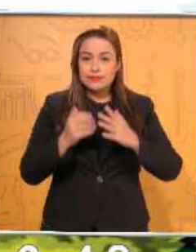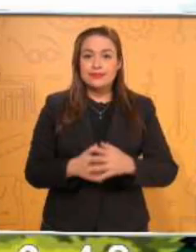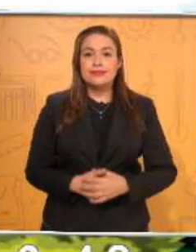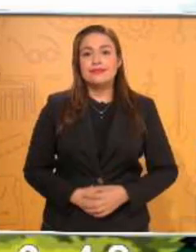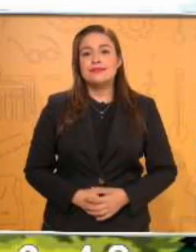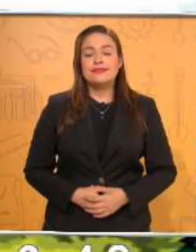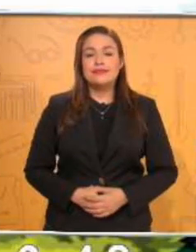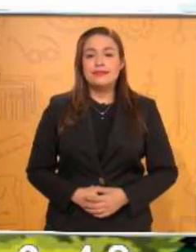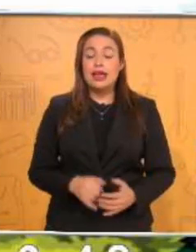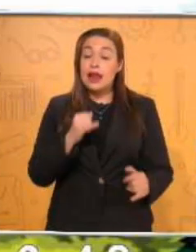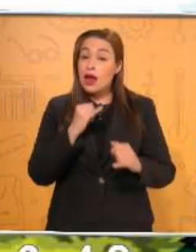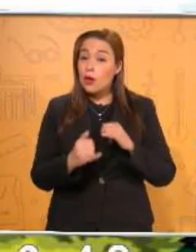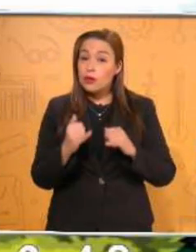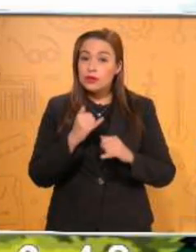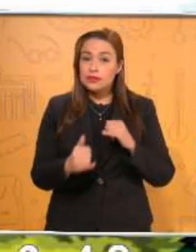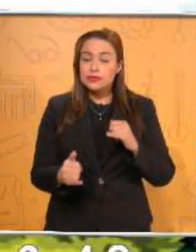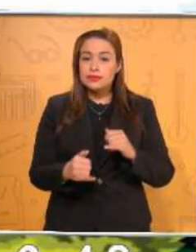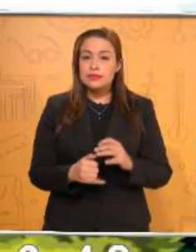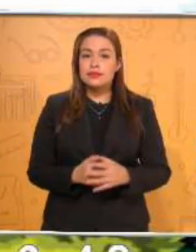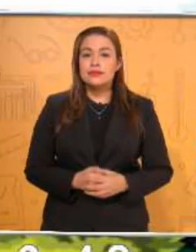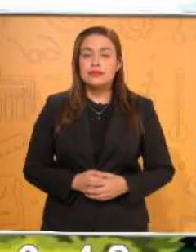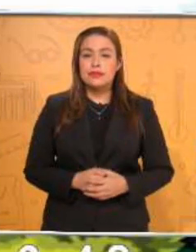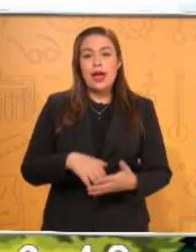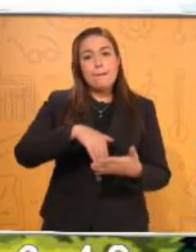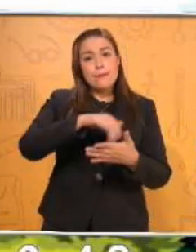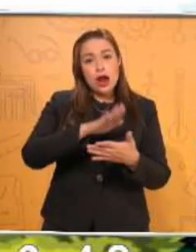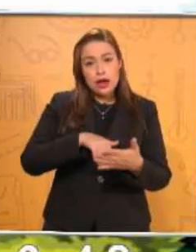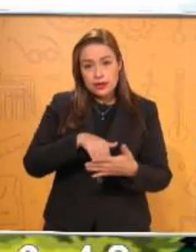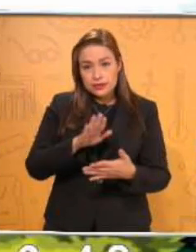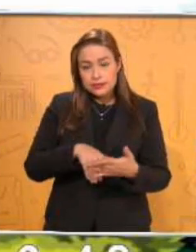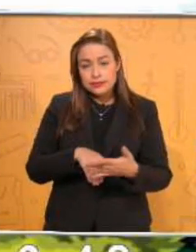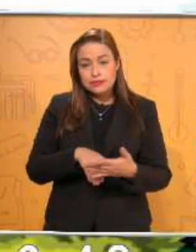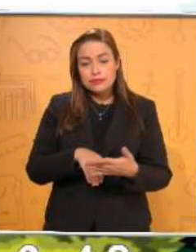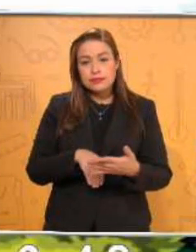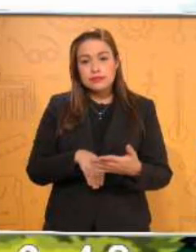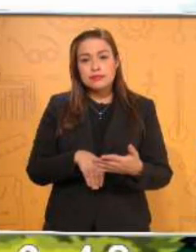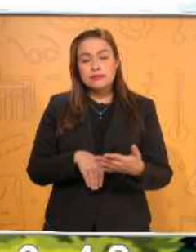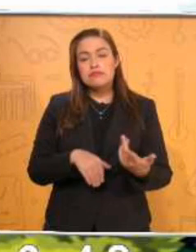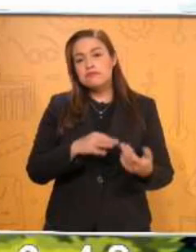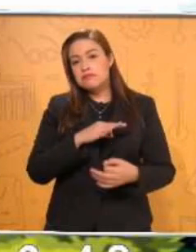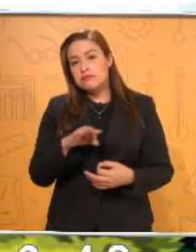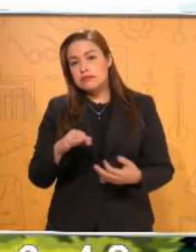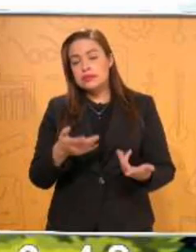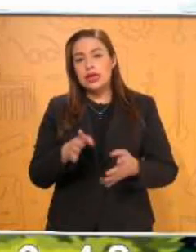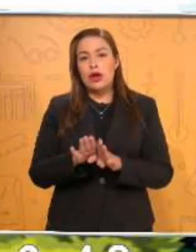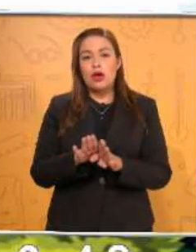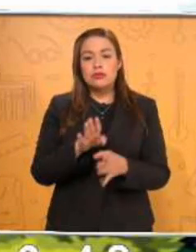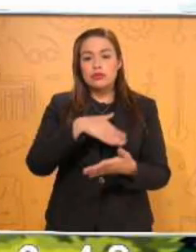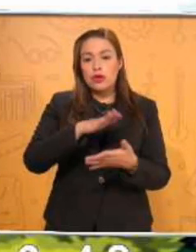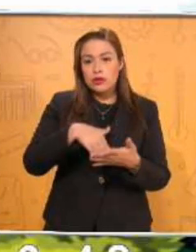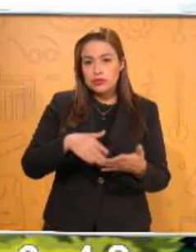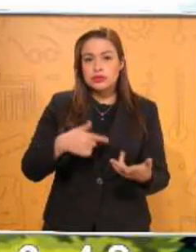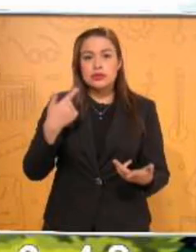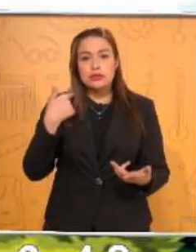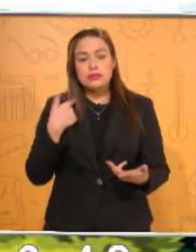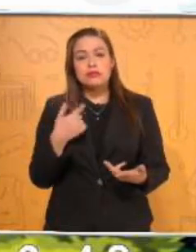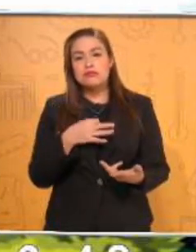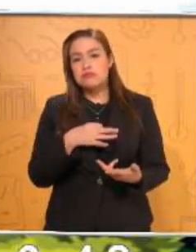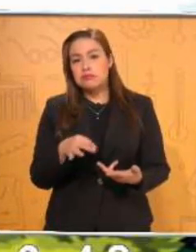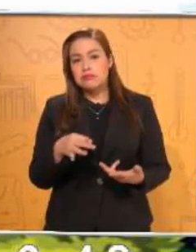And the last one, was brushing. When we refer, was brushing her hair to put in a